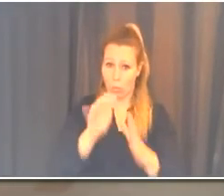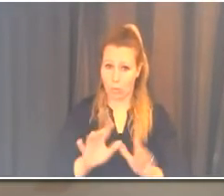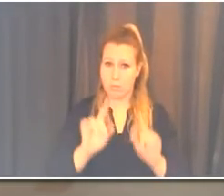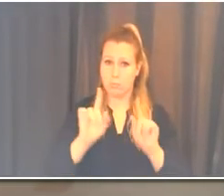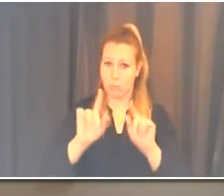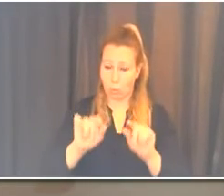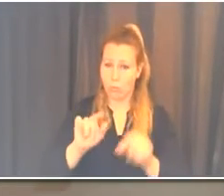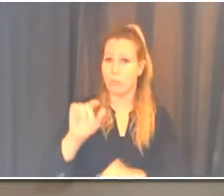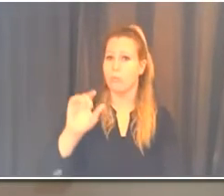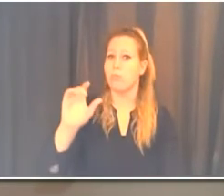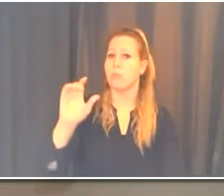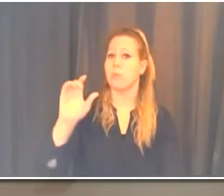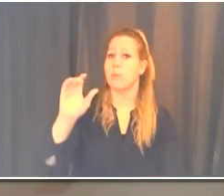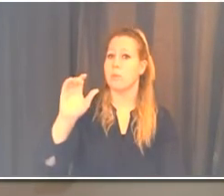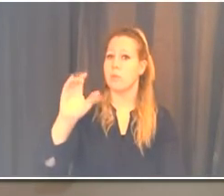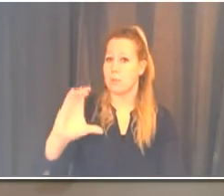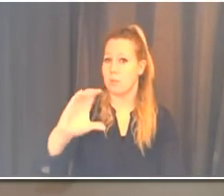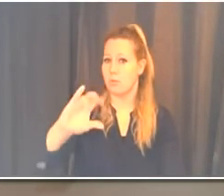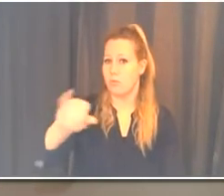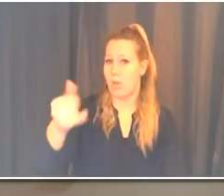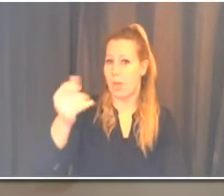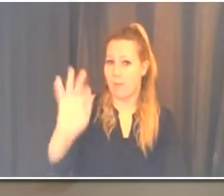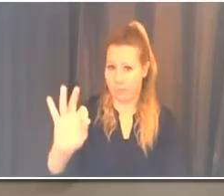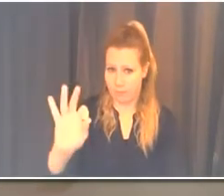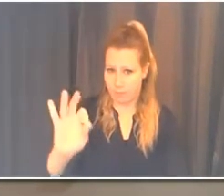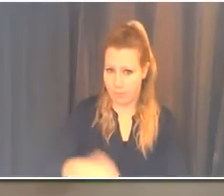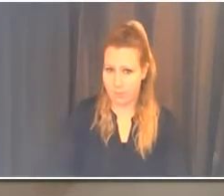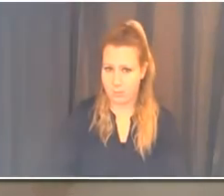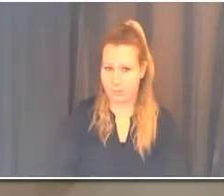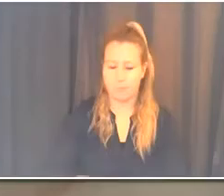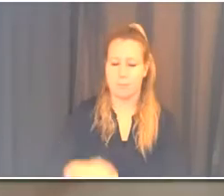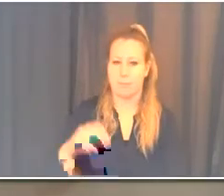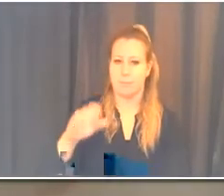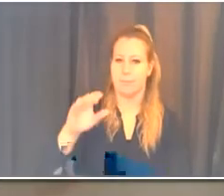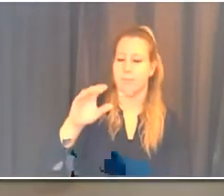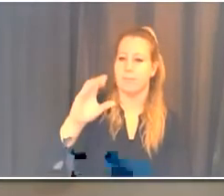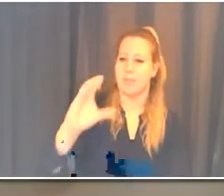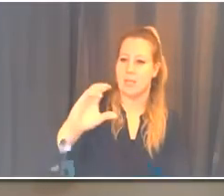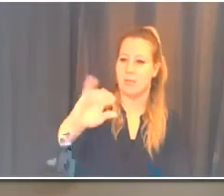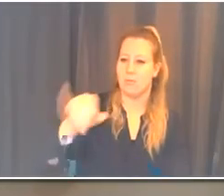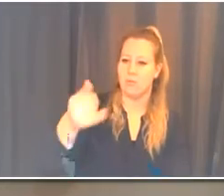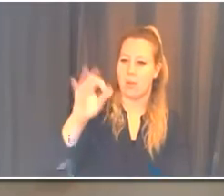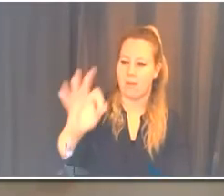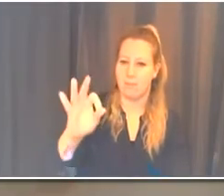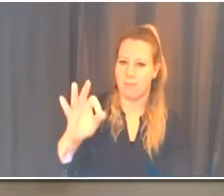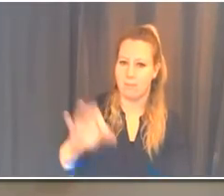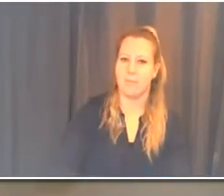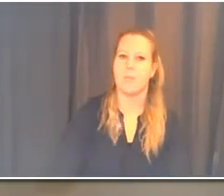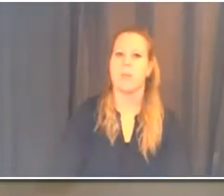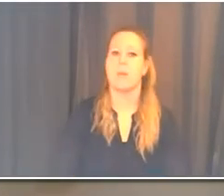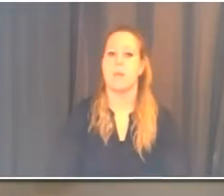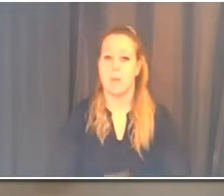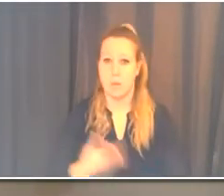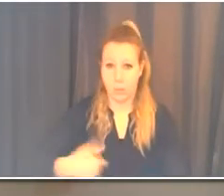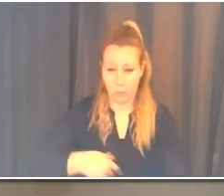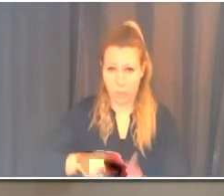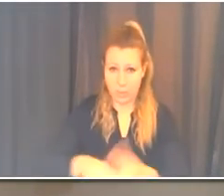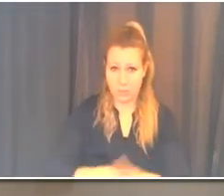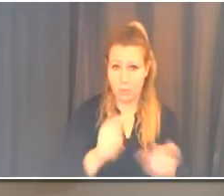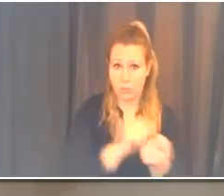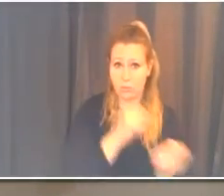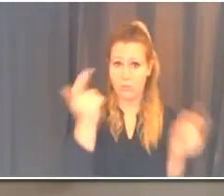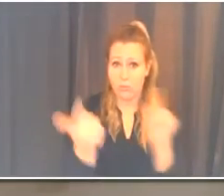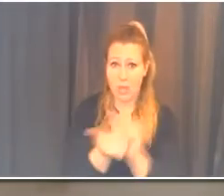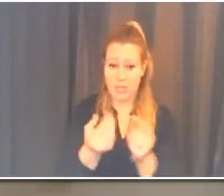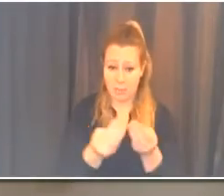to everyone and began implementing new systems and Partnerships to adeptly respond to the expected Rush of individuals in need of legal